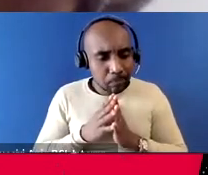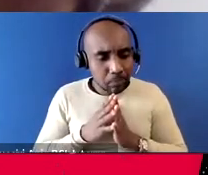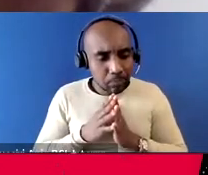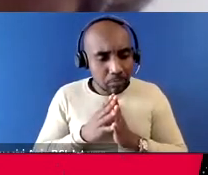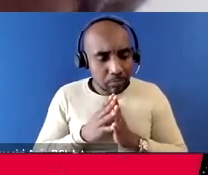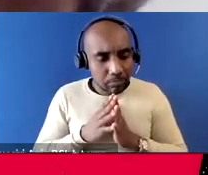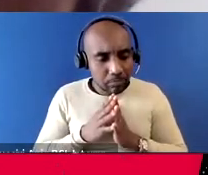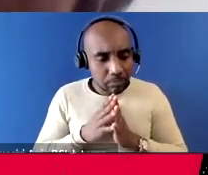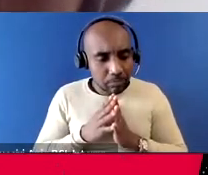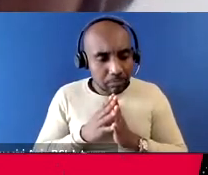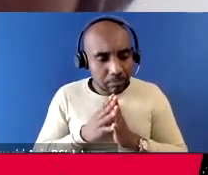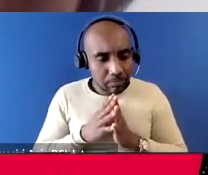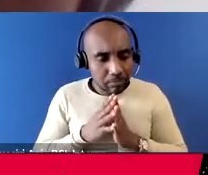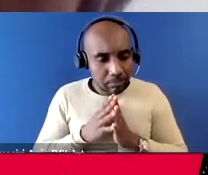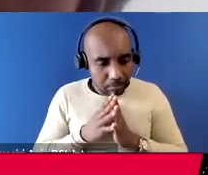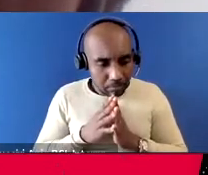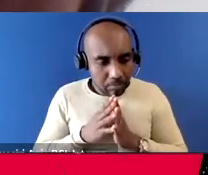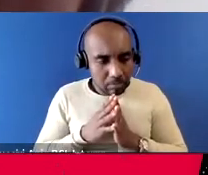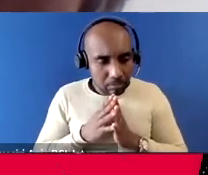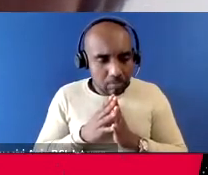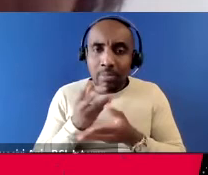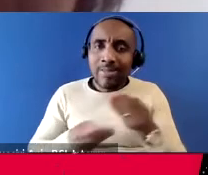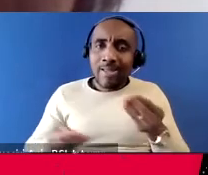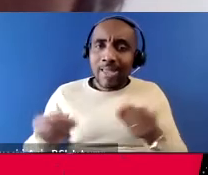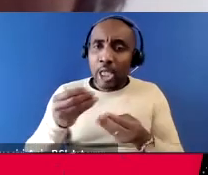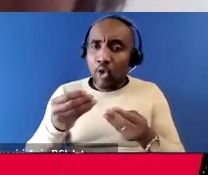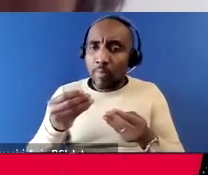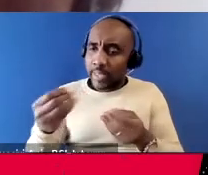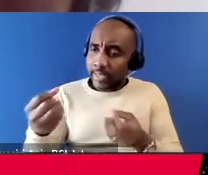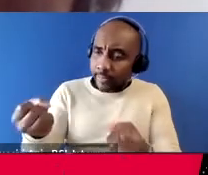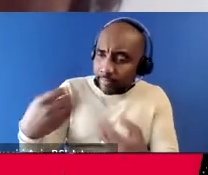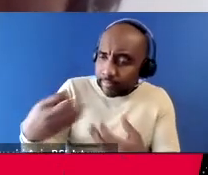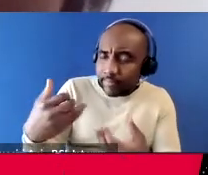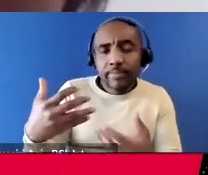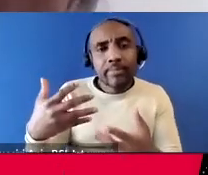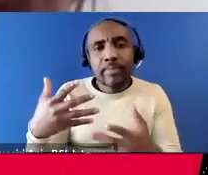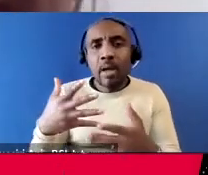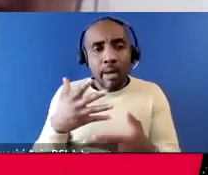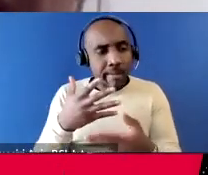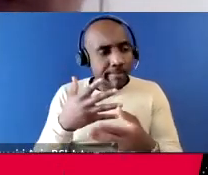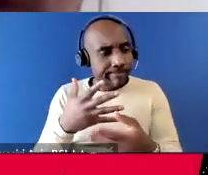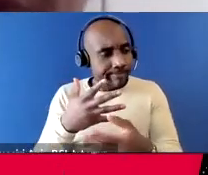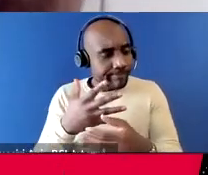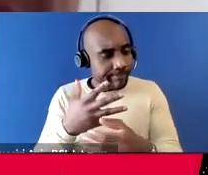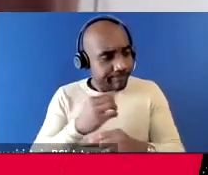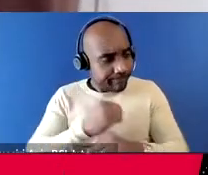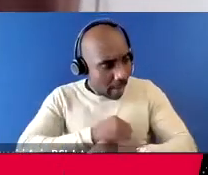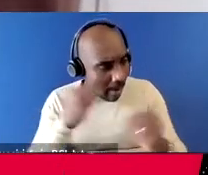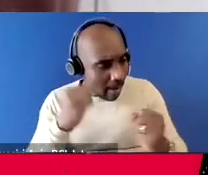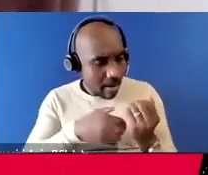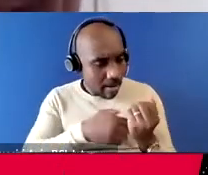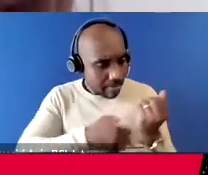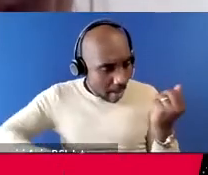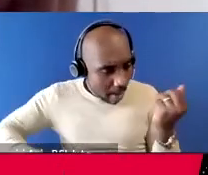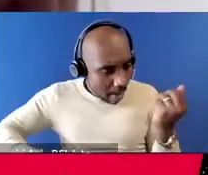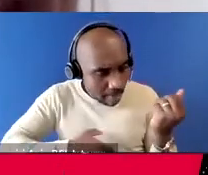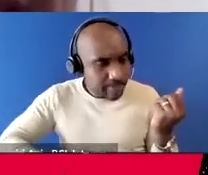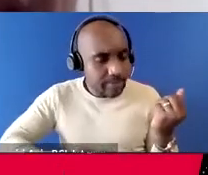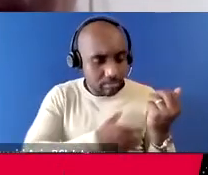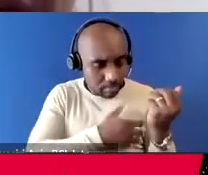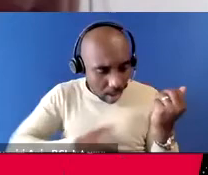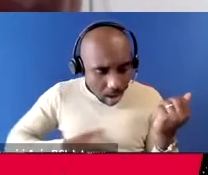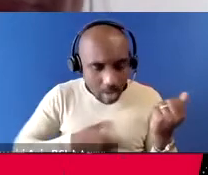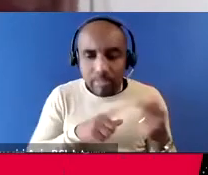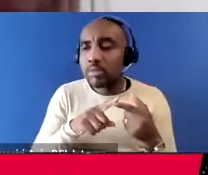any sort of practical function in terms of actual discussions we might want to have about how the economy is